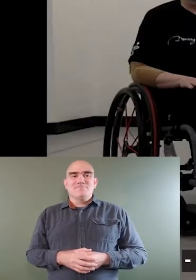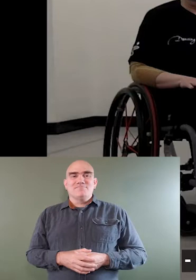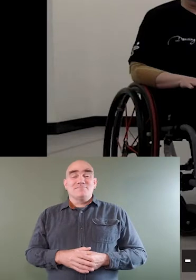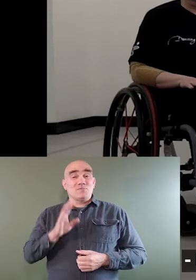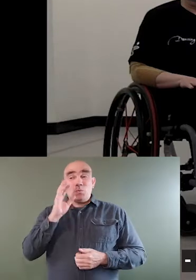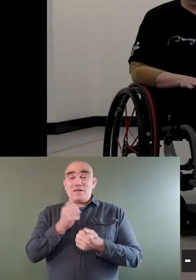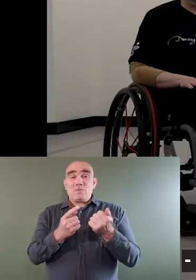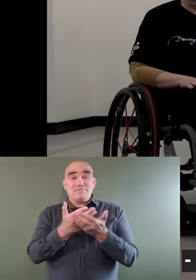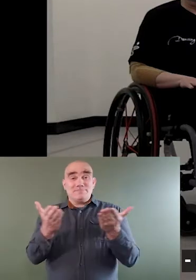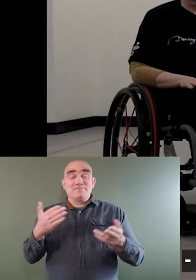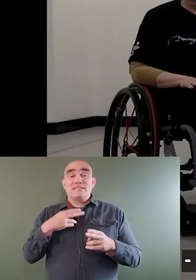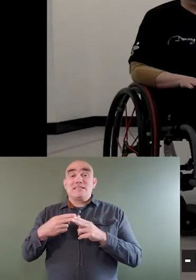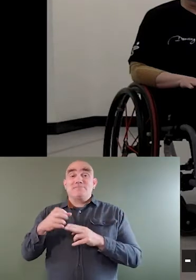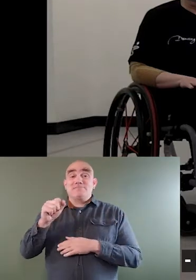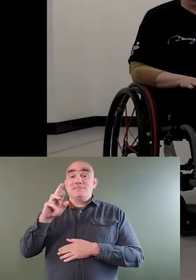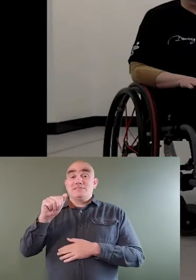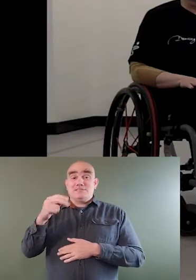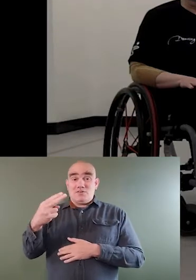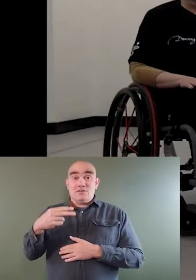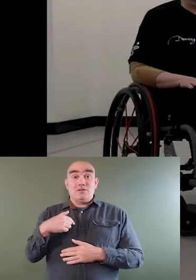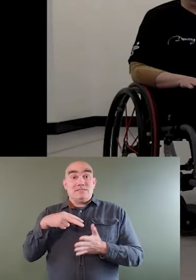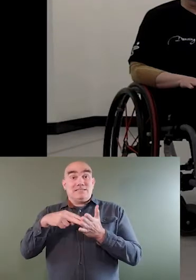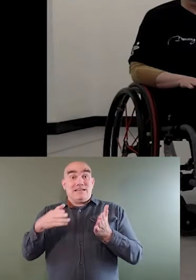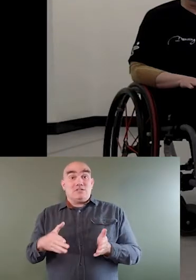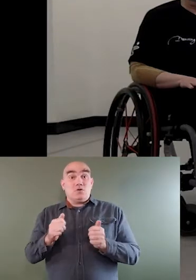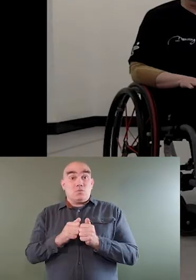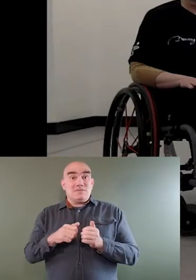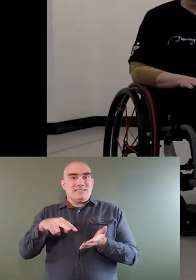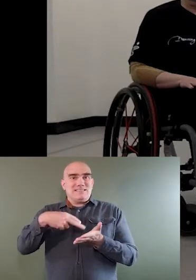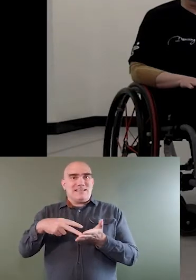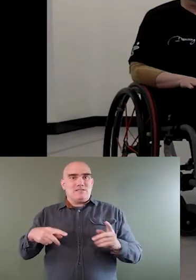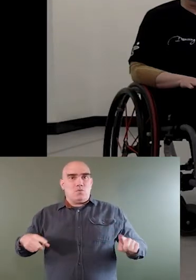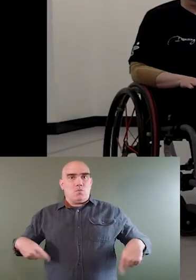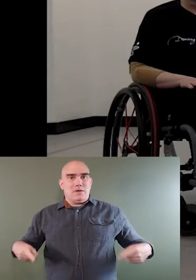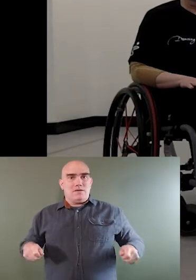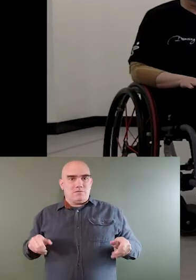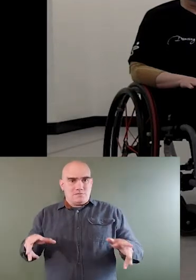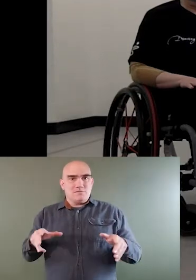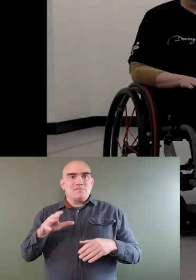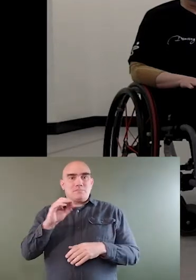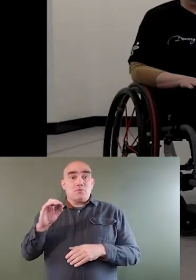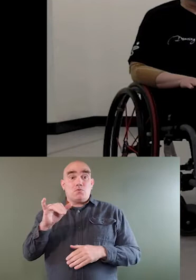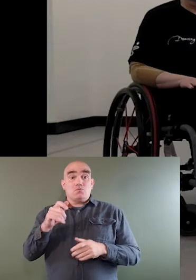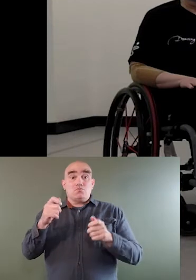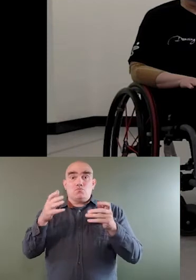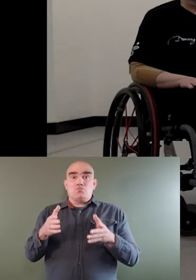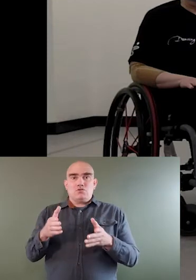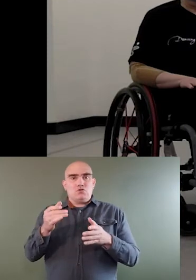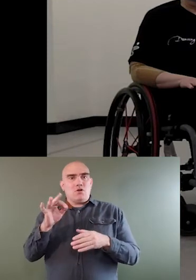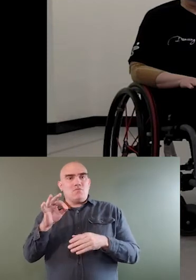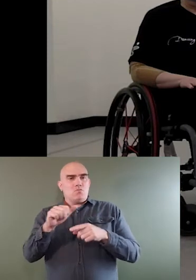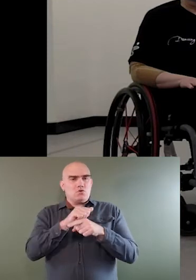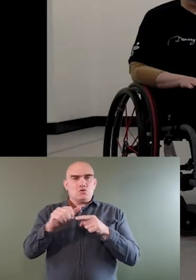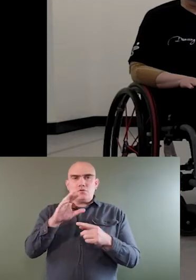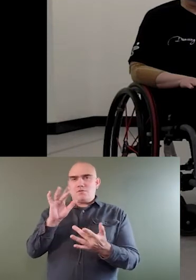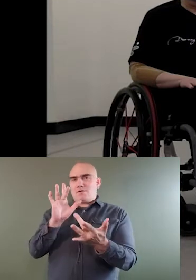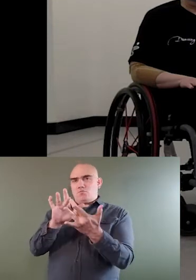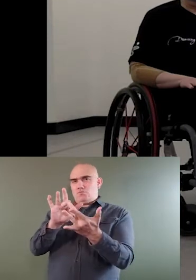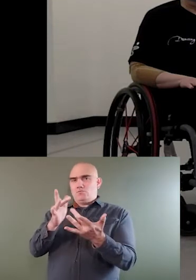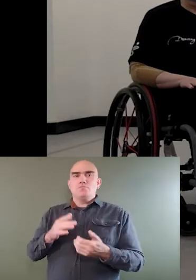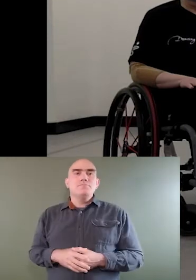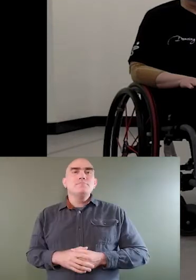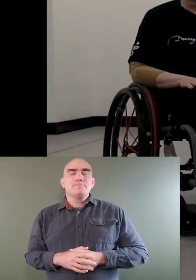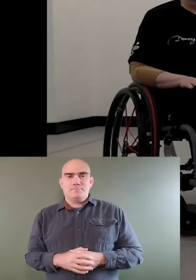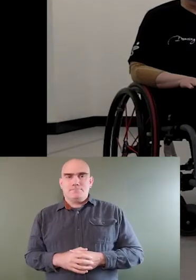Hello everyone, my name is Sarah. I'm a dancer with the Dancing Wheels Company and also directors of rehearsals and